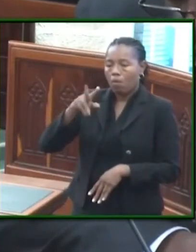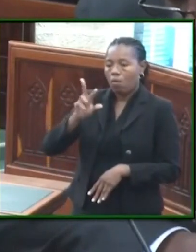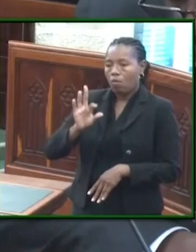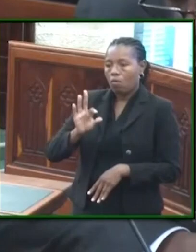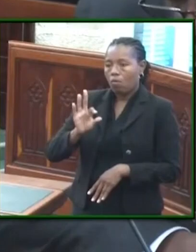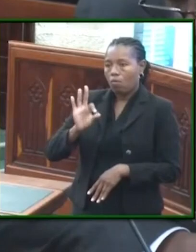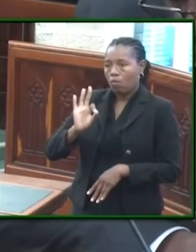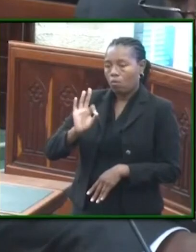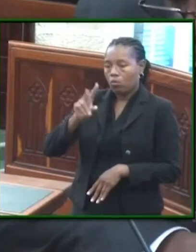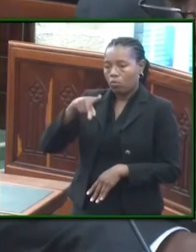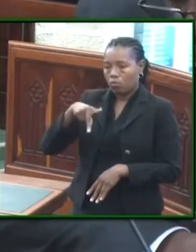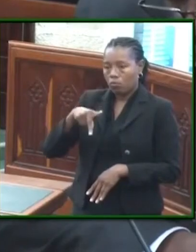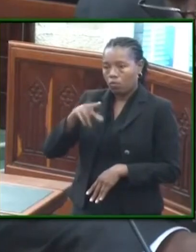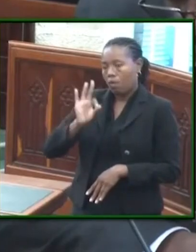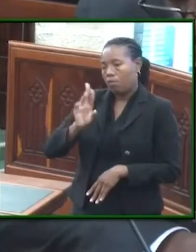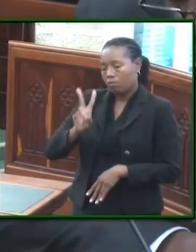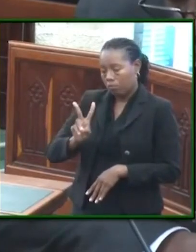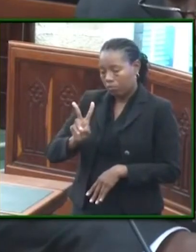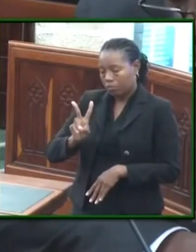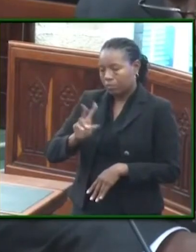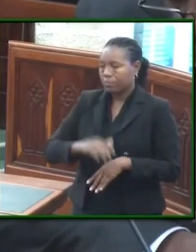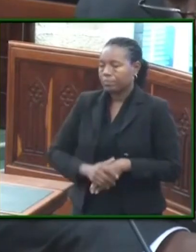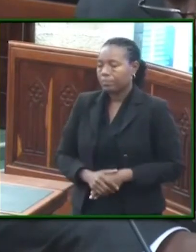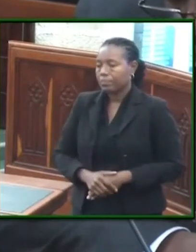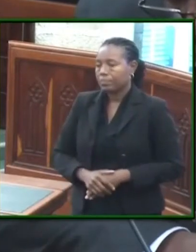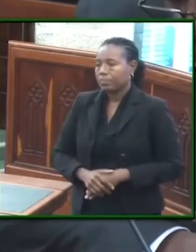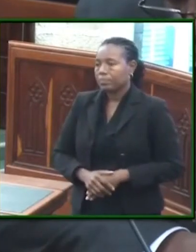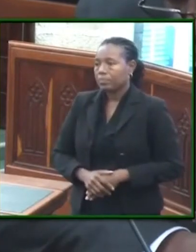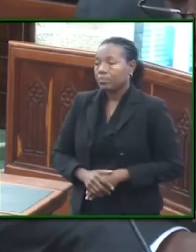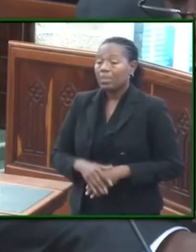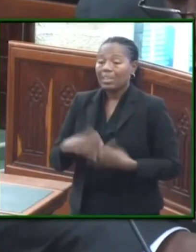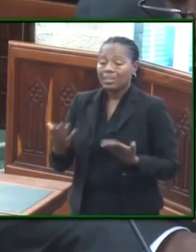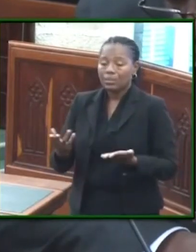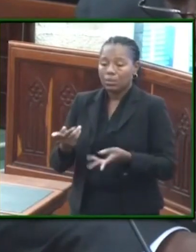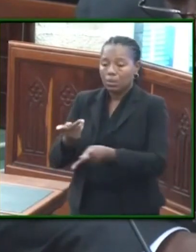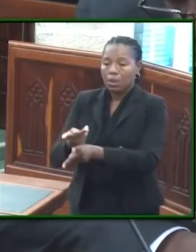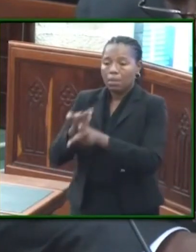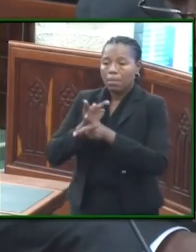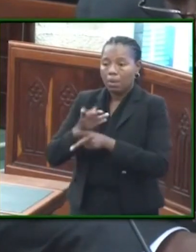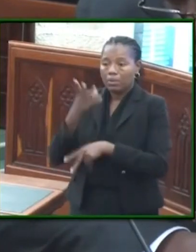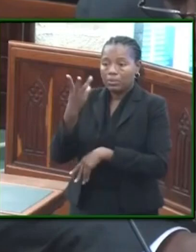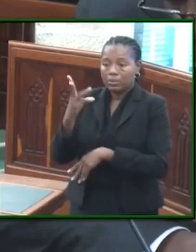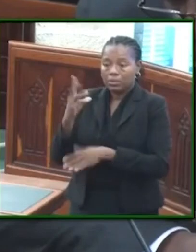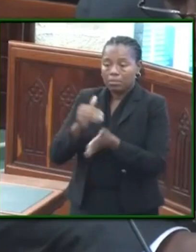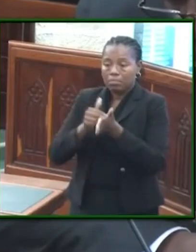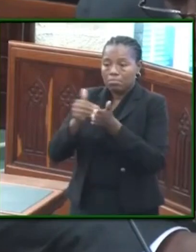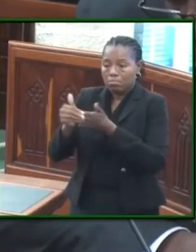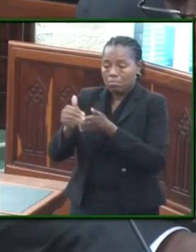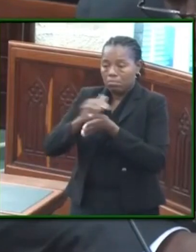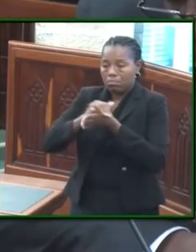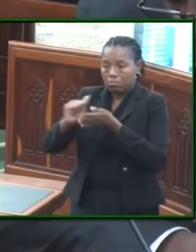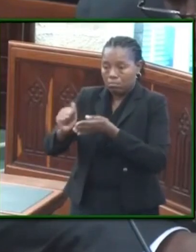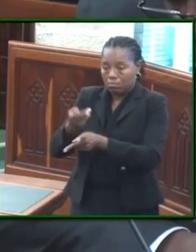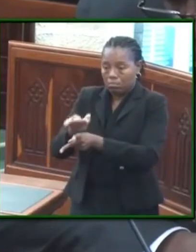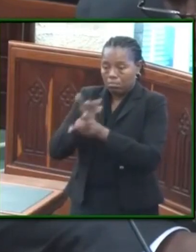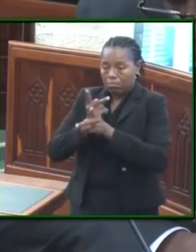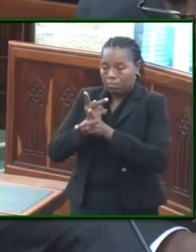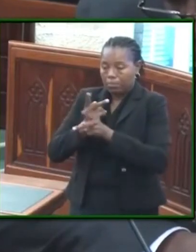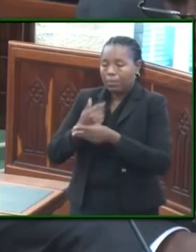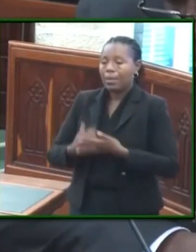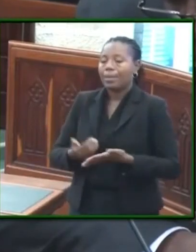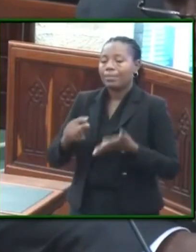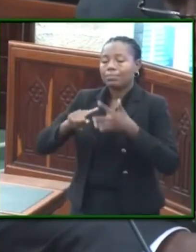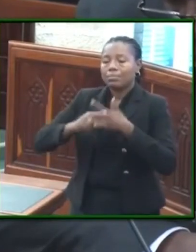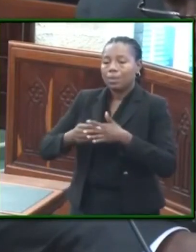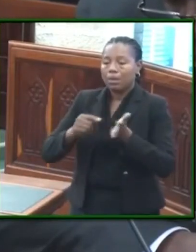shortly. So in this regard, Hope has to date borrowed $60 million and has commenced its repayment